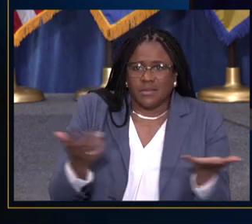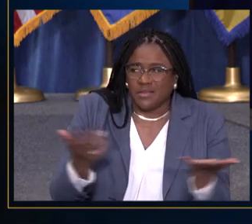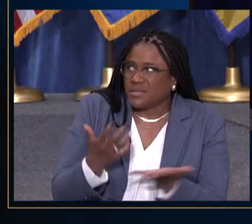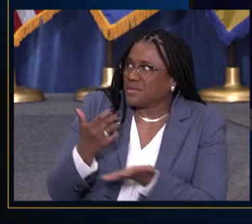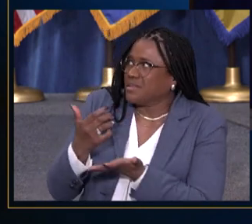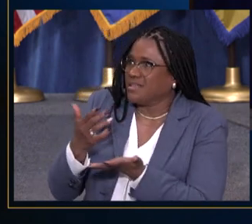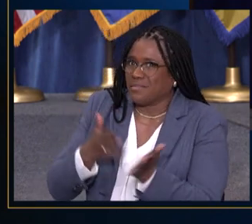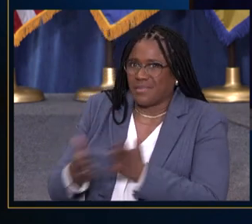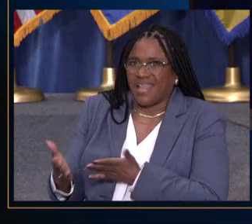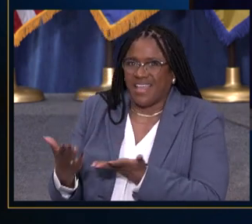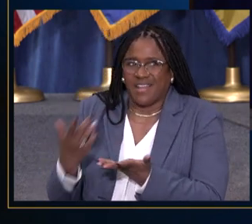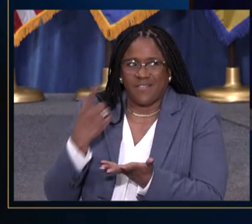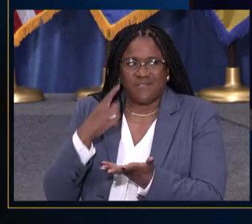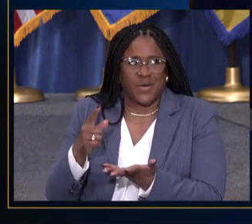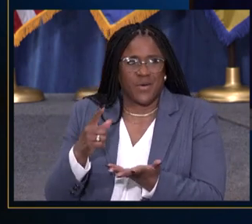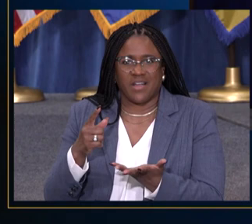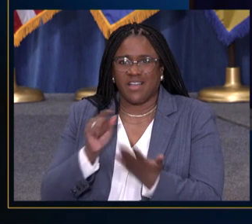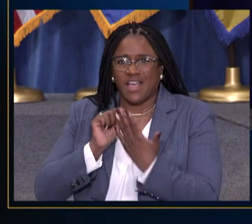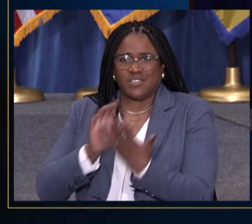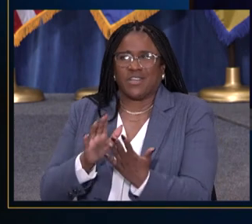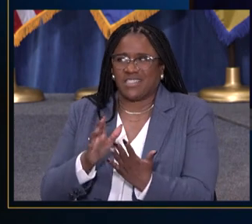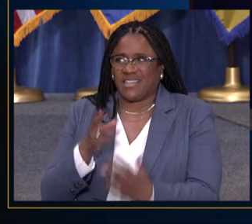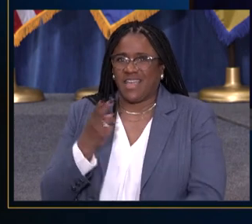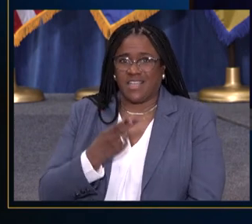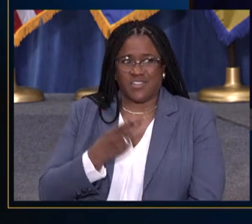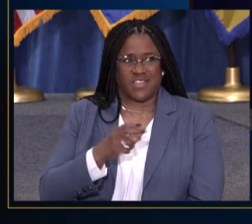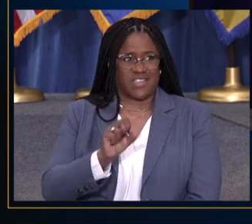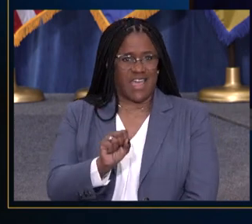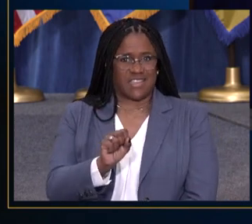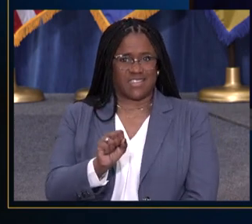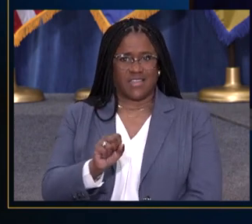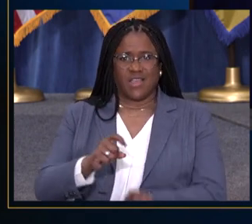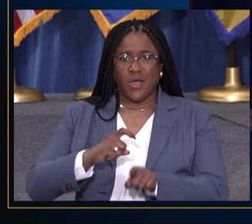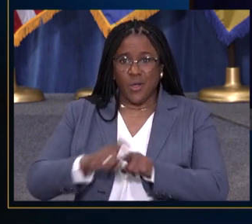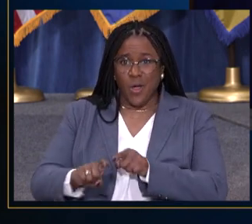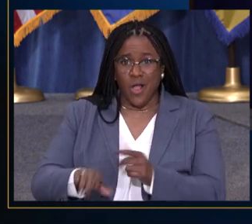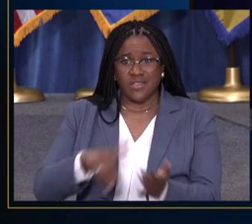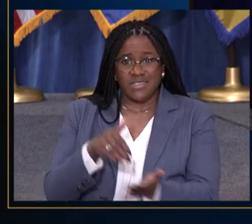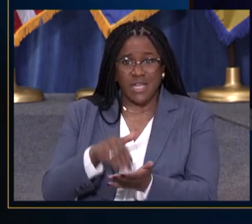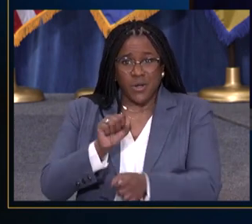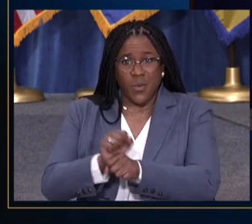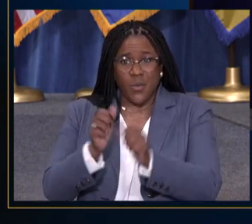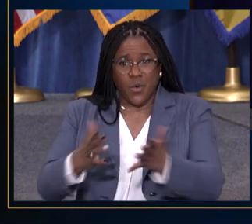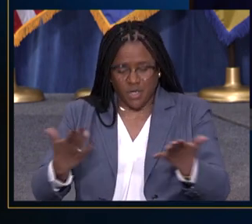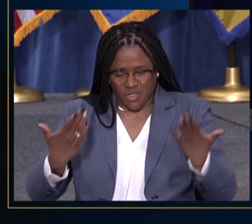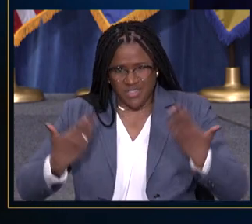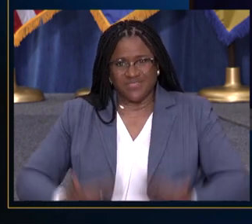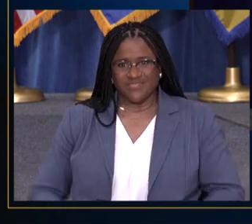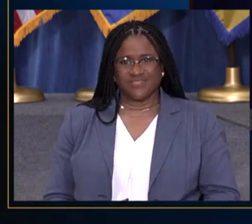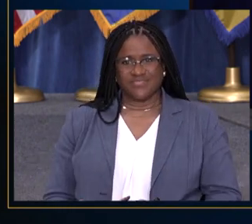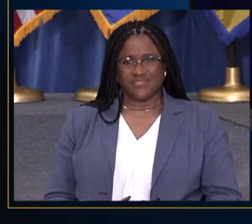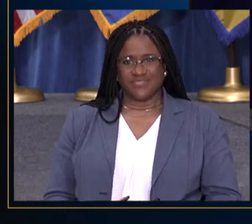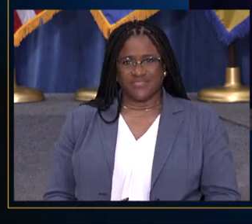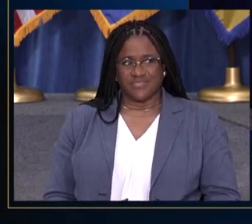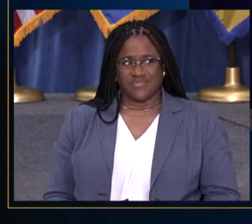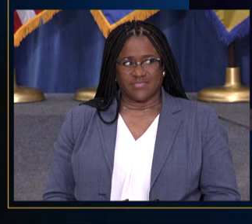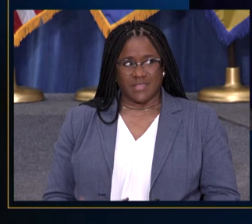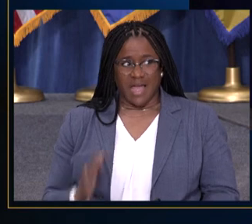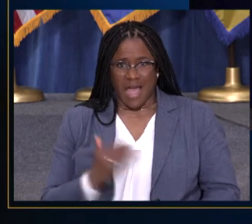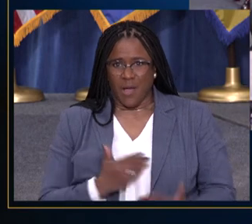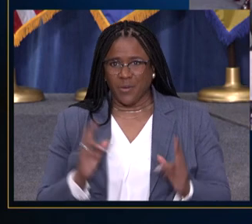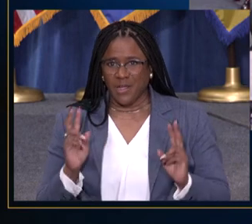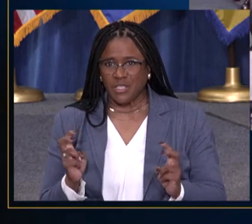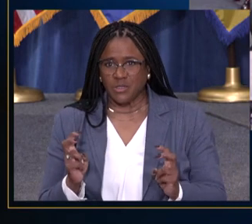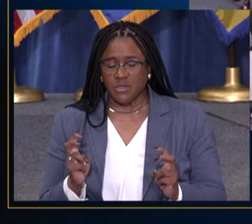plans or addressing, you know, HHS call center workers' issues?